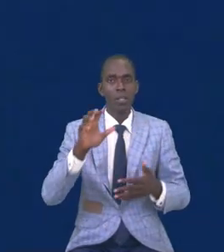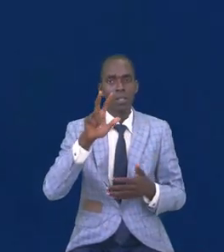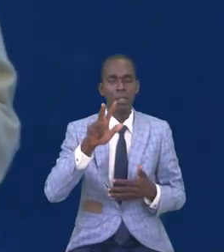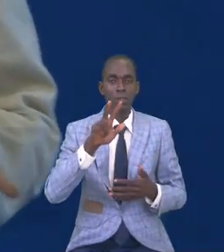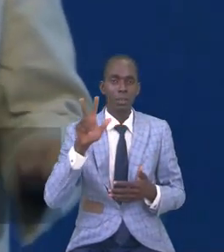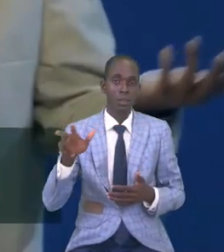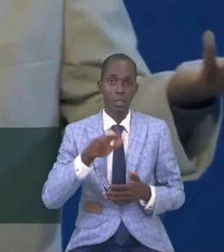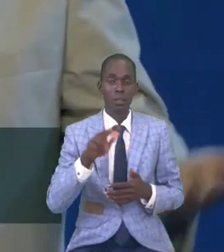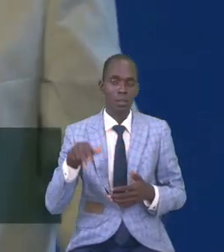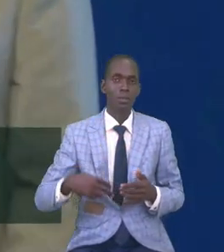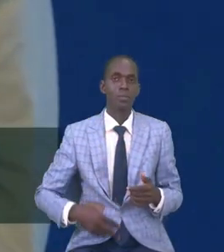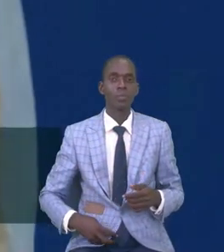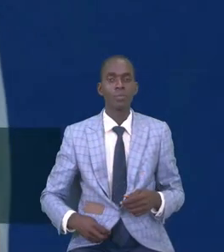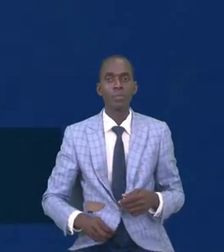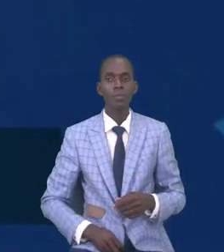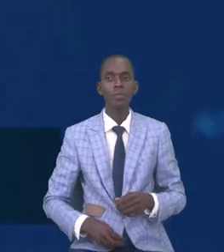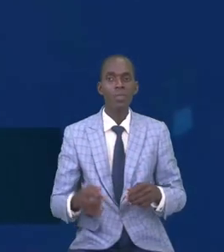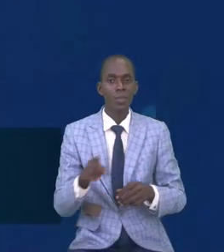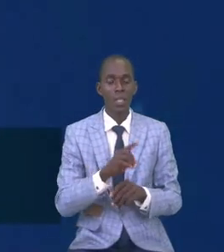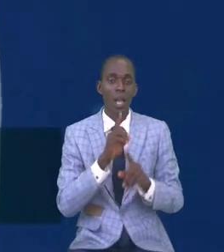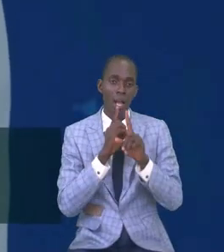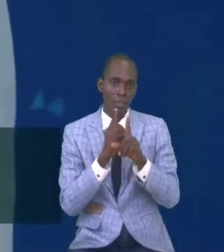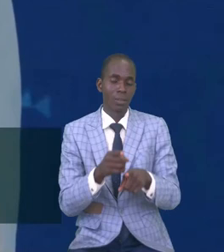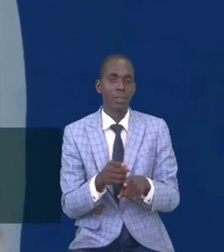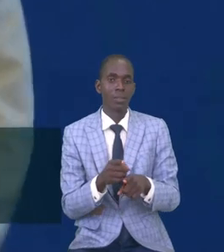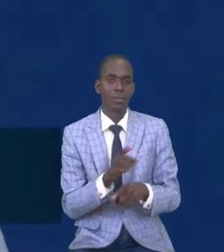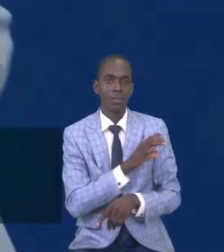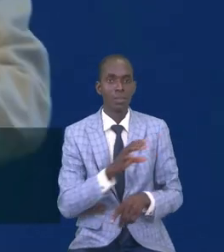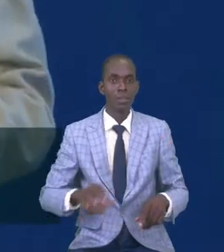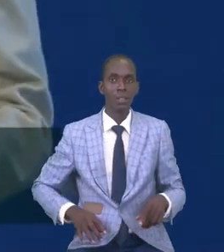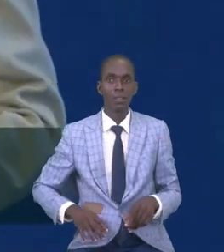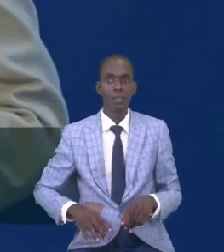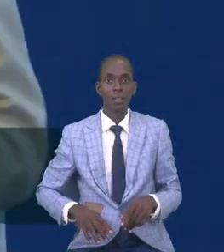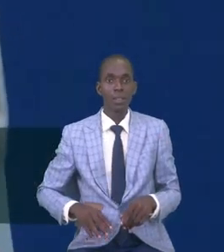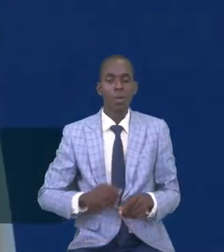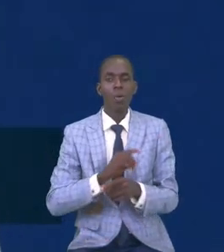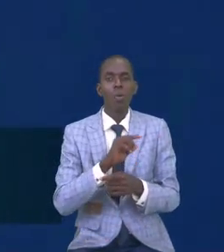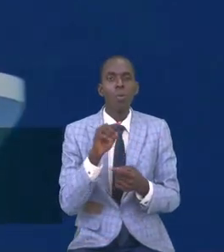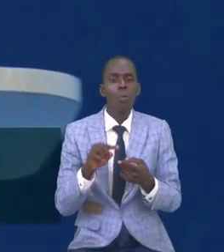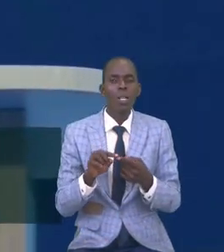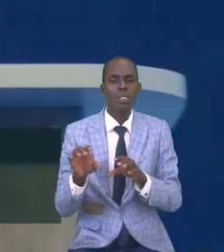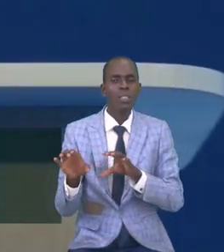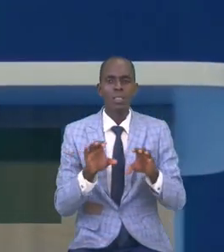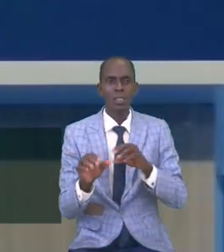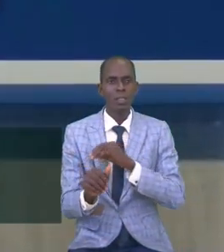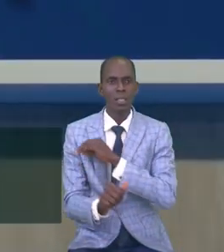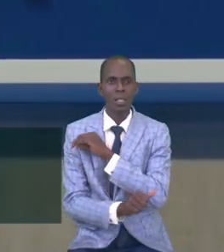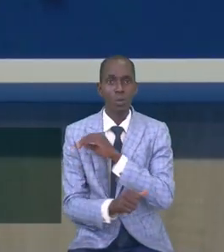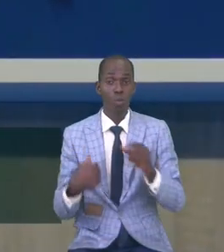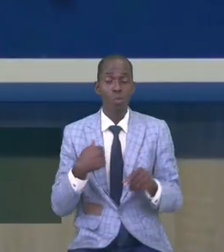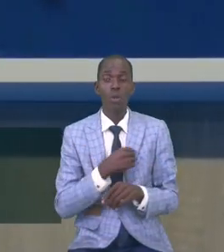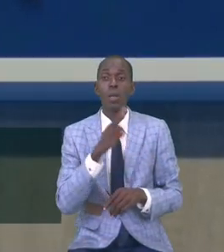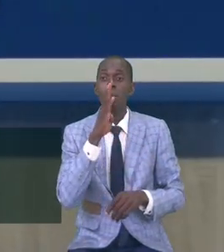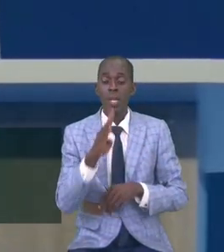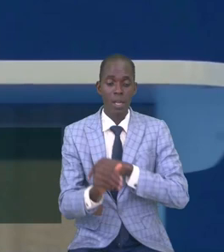33. They answered him, will be Abraham's seed. I need